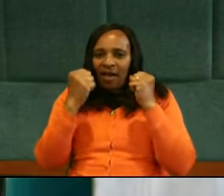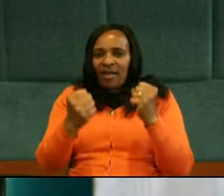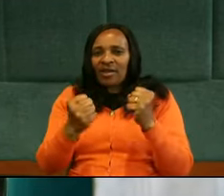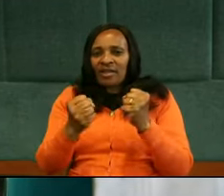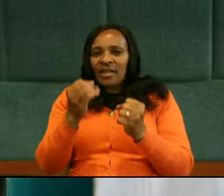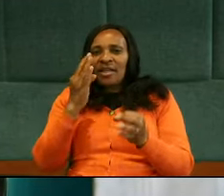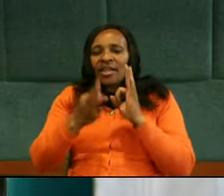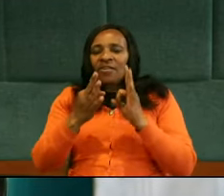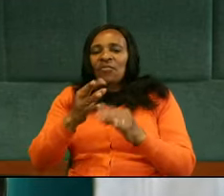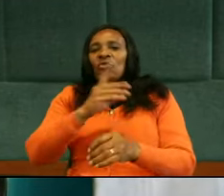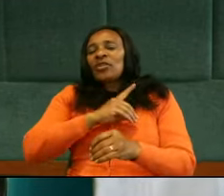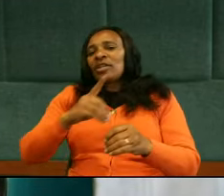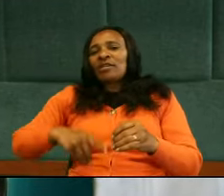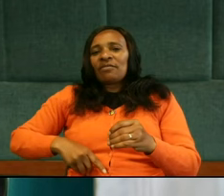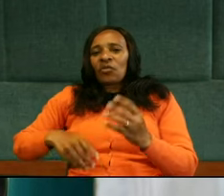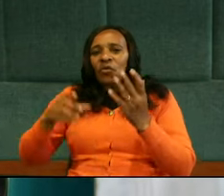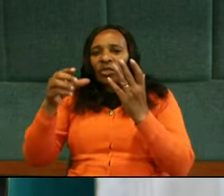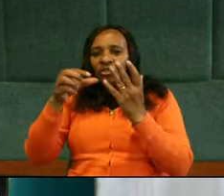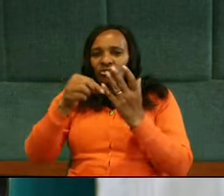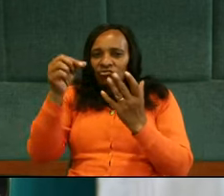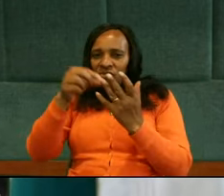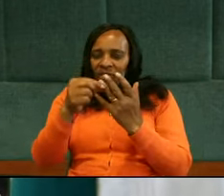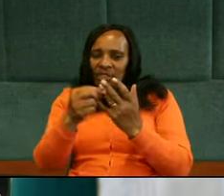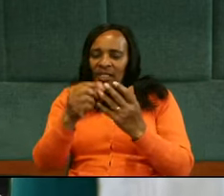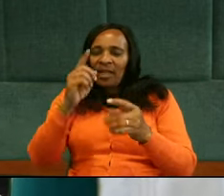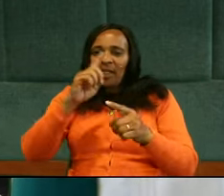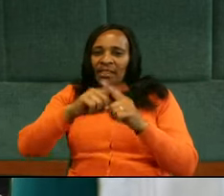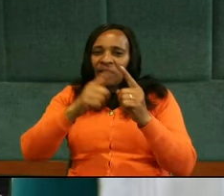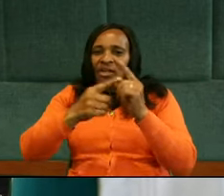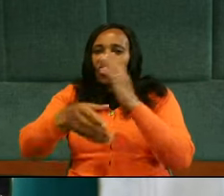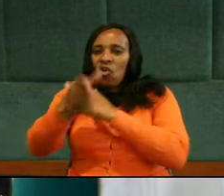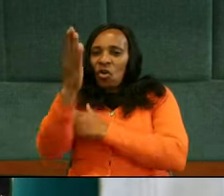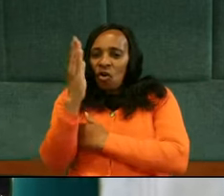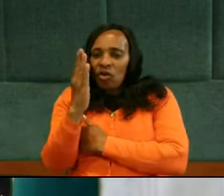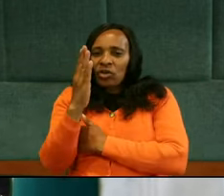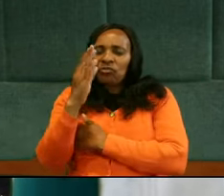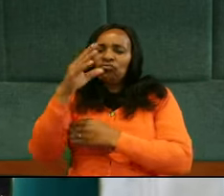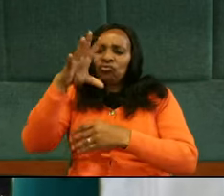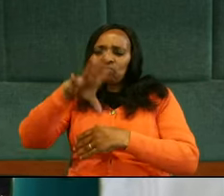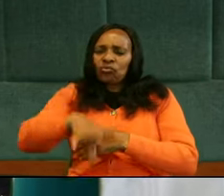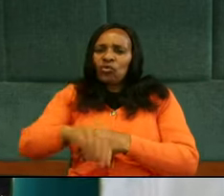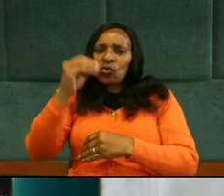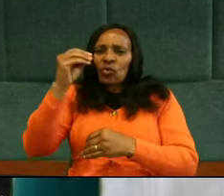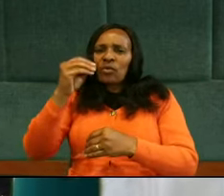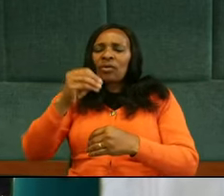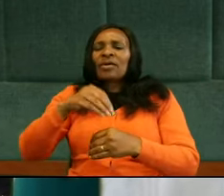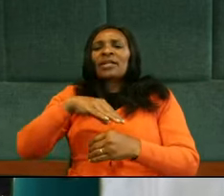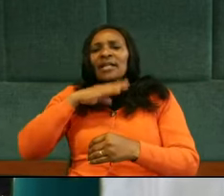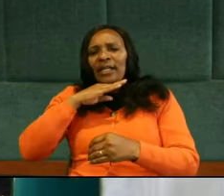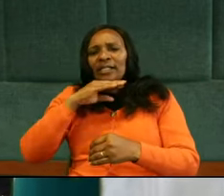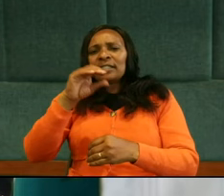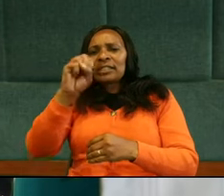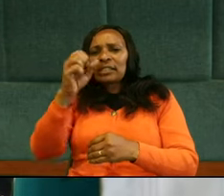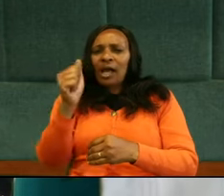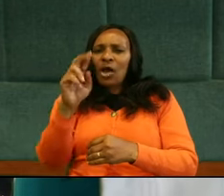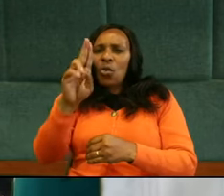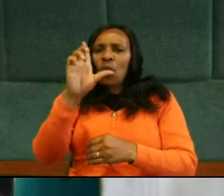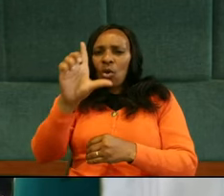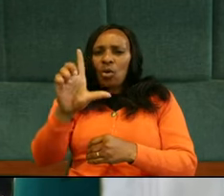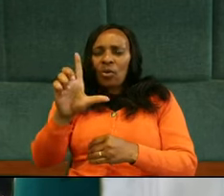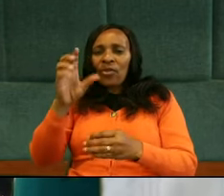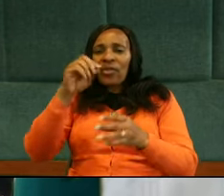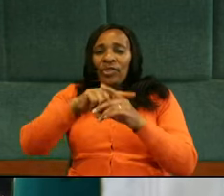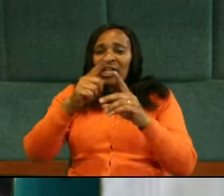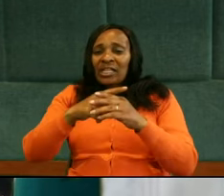If David was anointed and so God took Saul's life and put him on the throne, he'd not have gone through